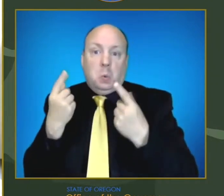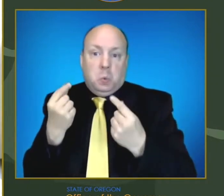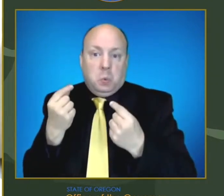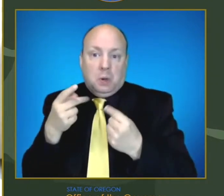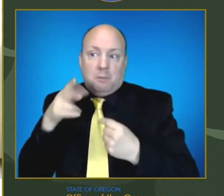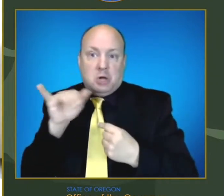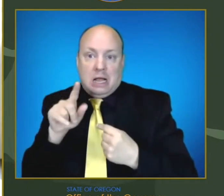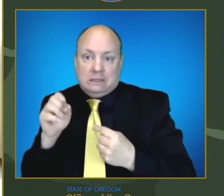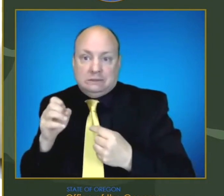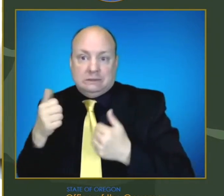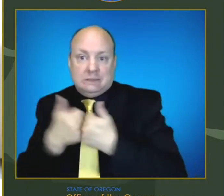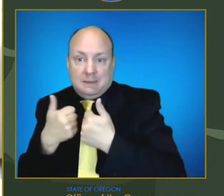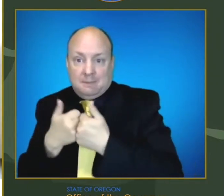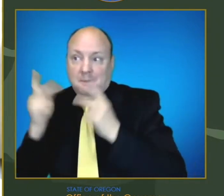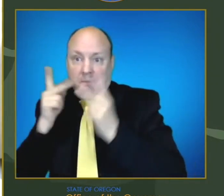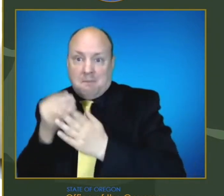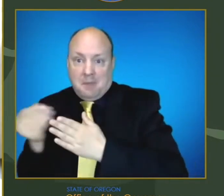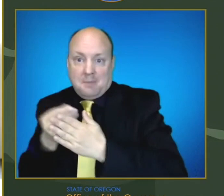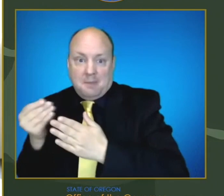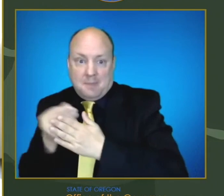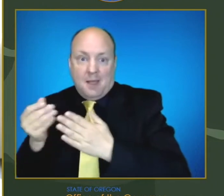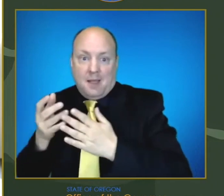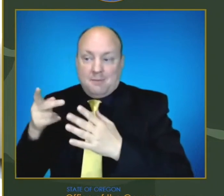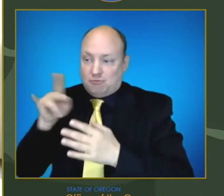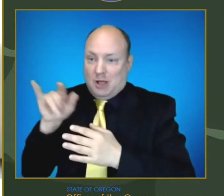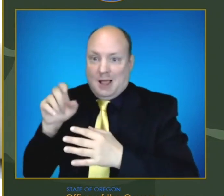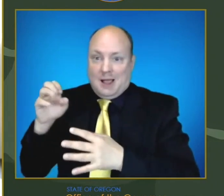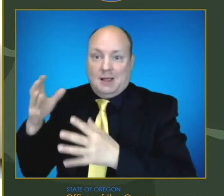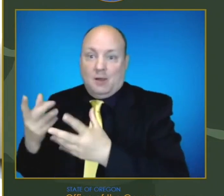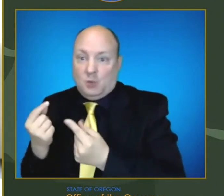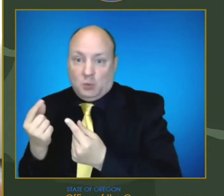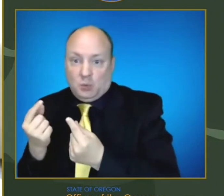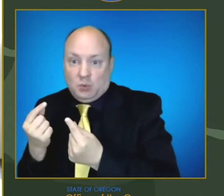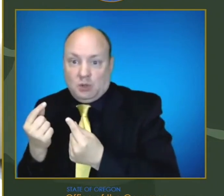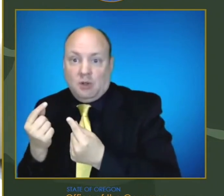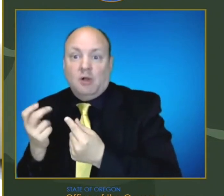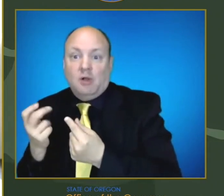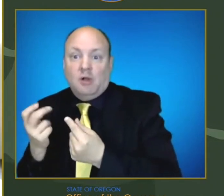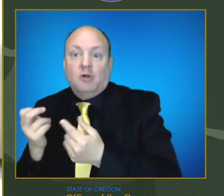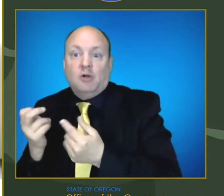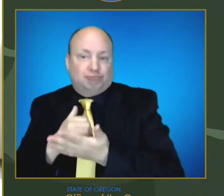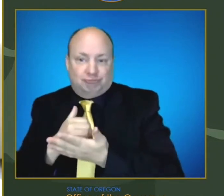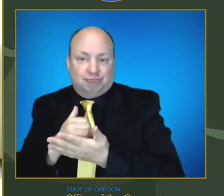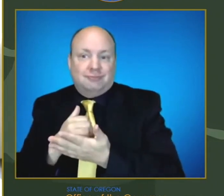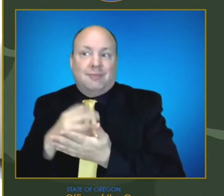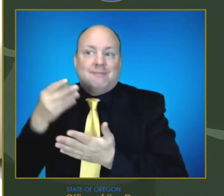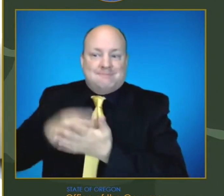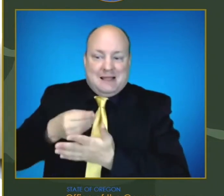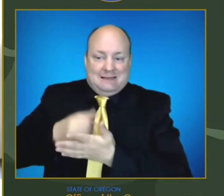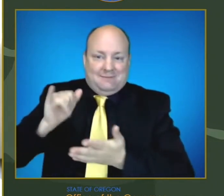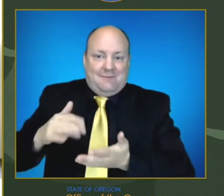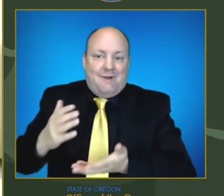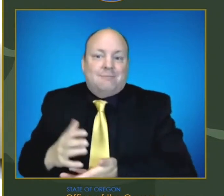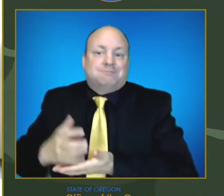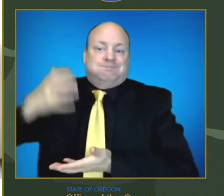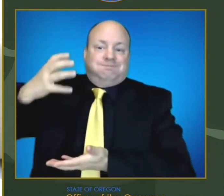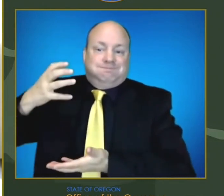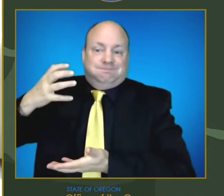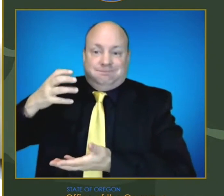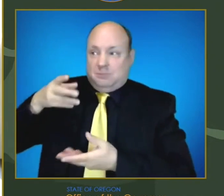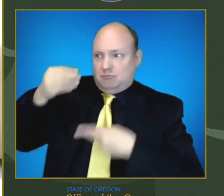hugely successful. Even people that couldn't afford to participate pooled their savings to get into what they called at the